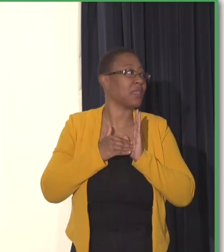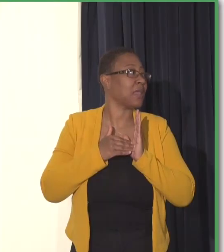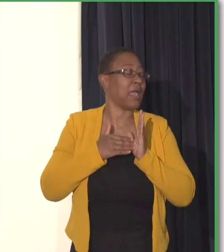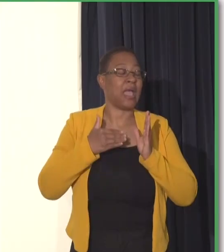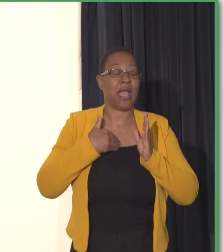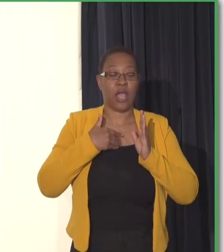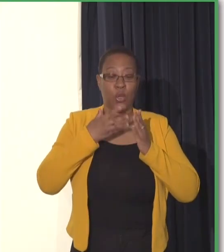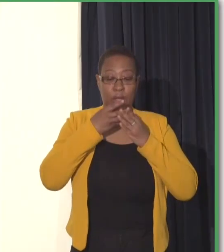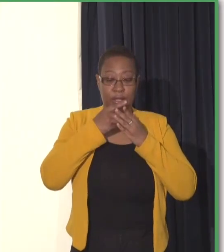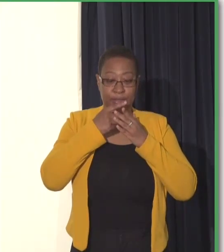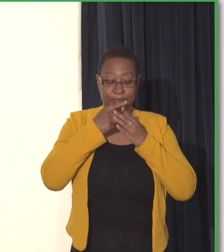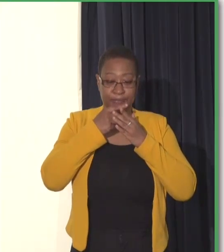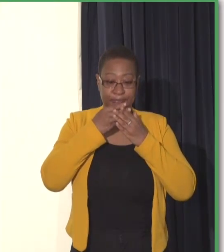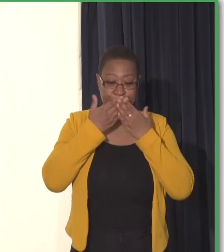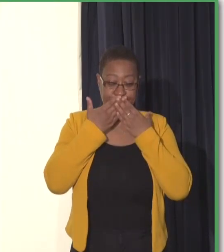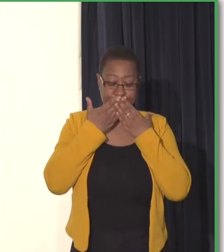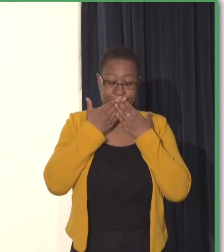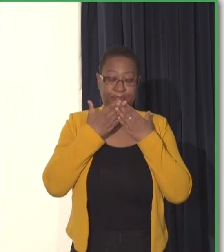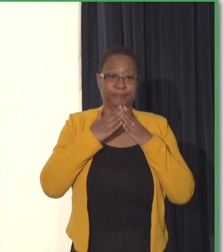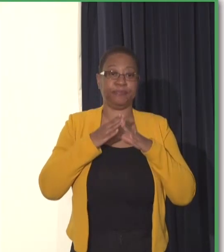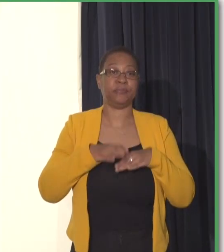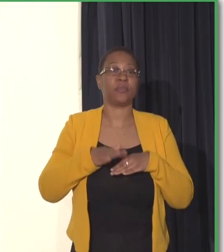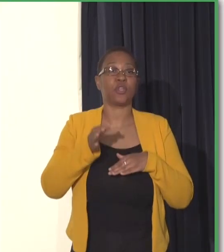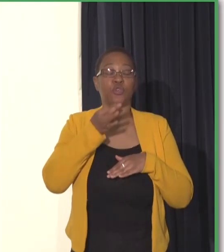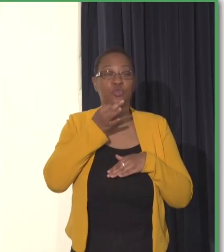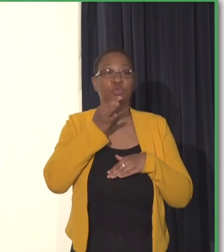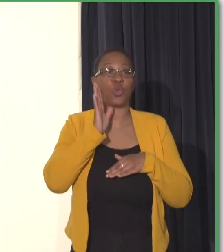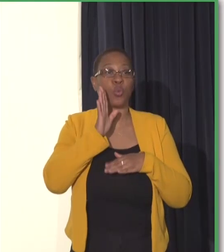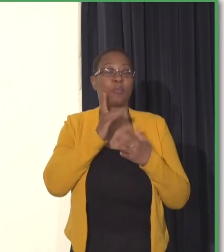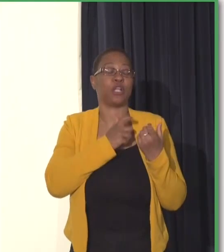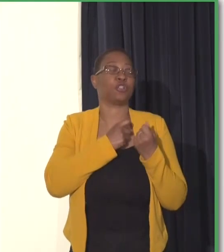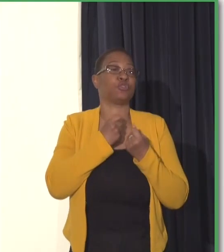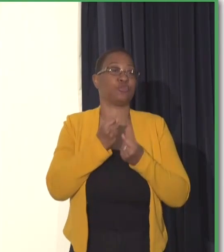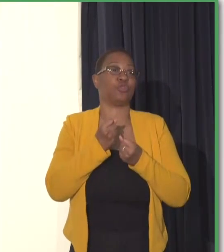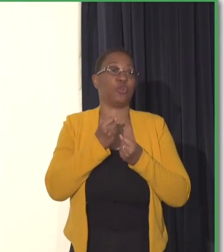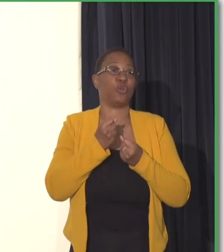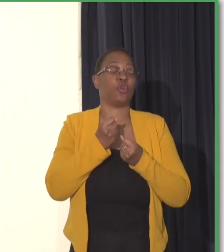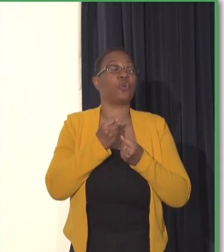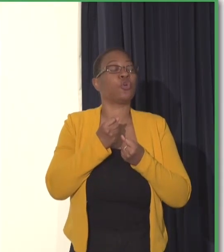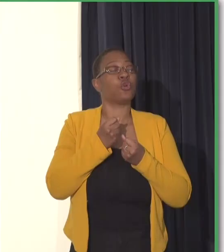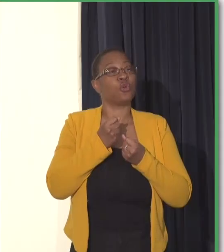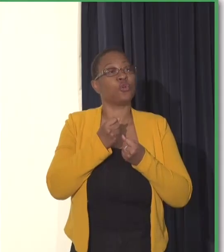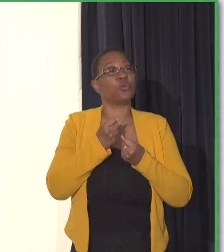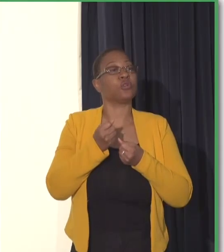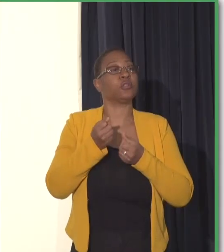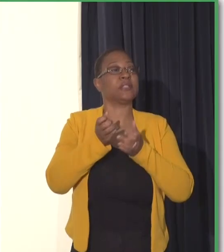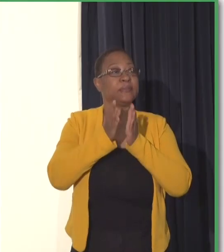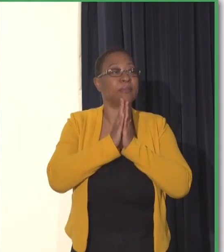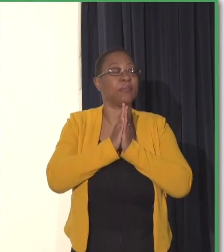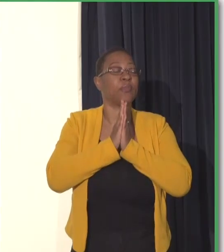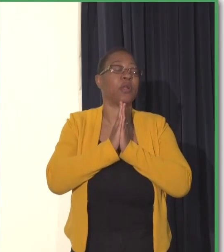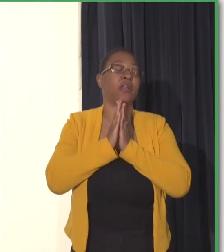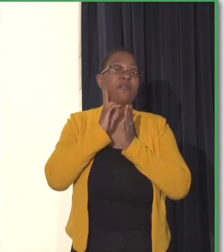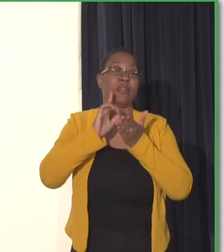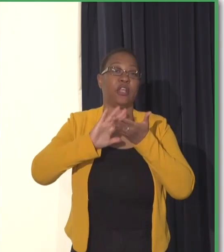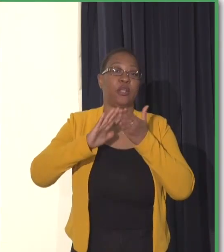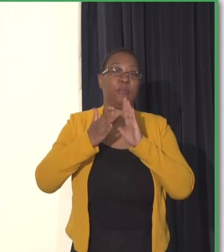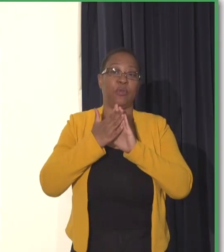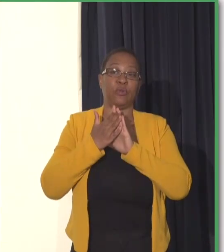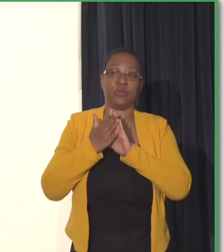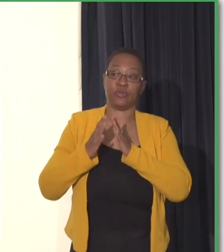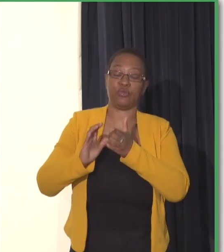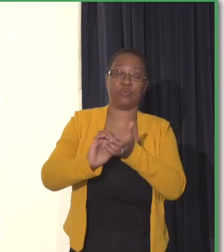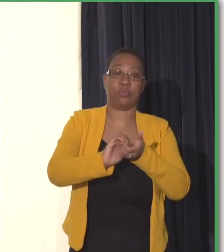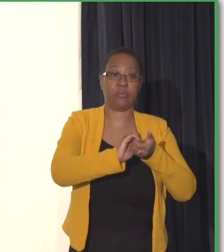and just say that very soon there'll be a strong clarion call for this community to come together to do some good,